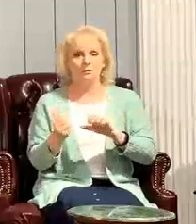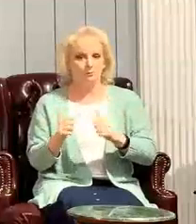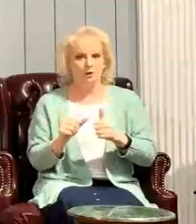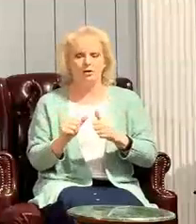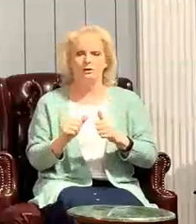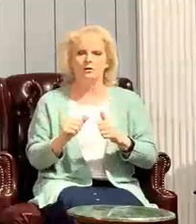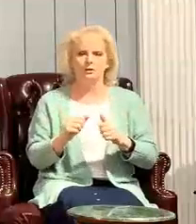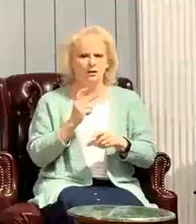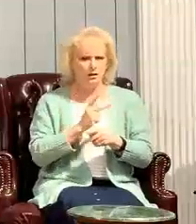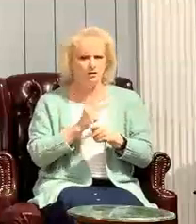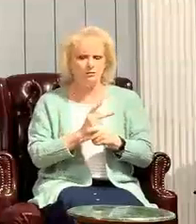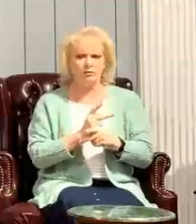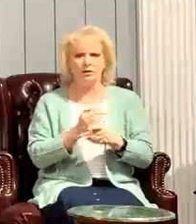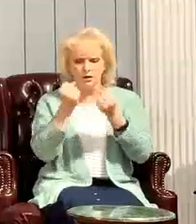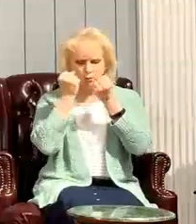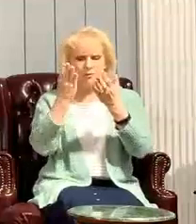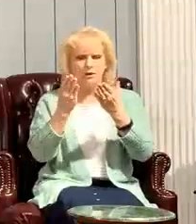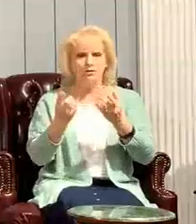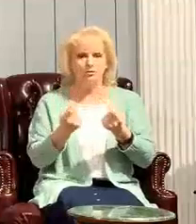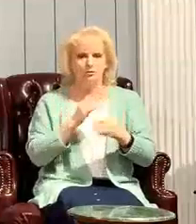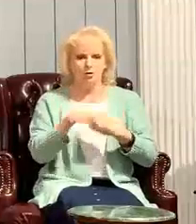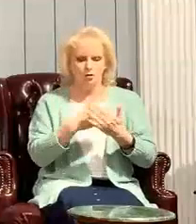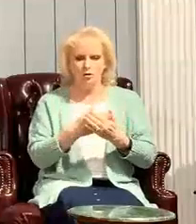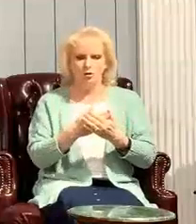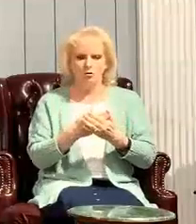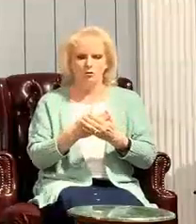hearkens to observe to do all the things that the Lord's commanded.